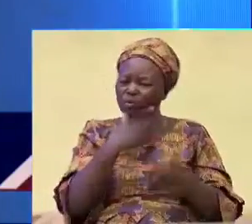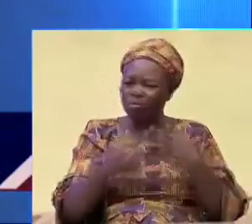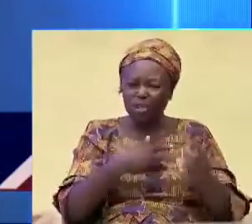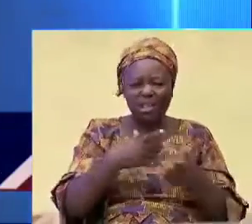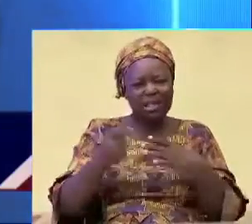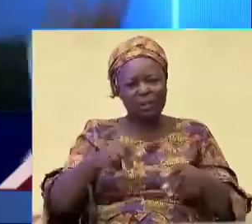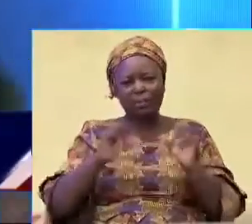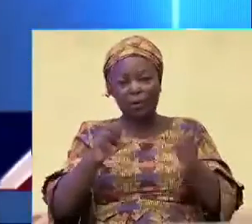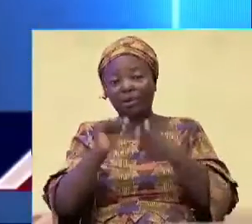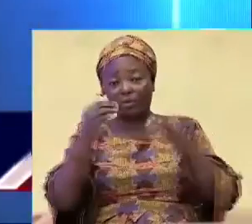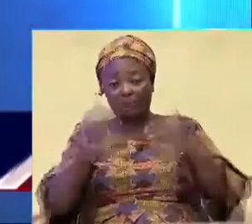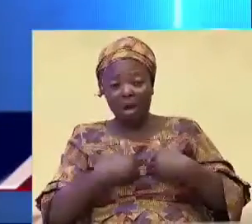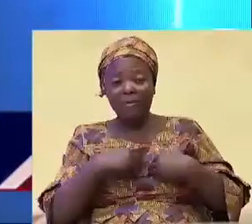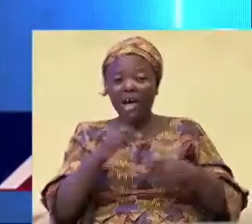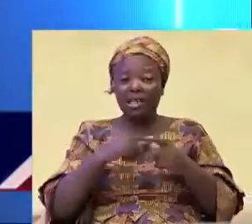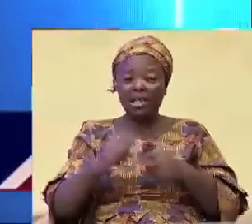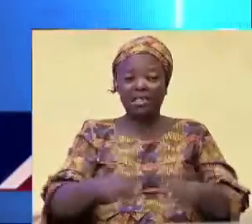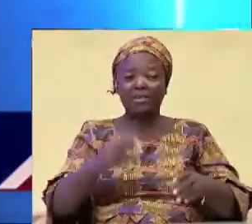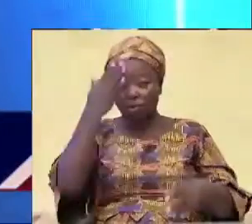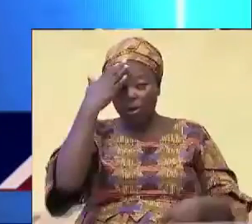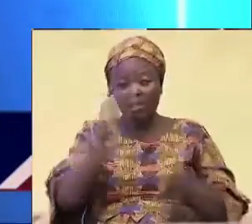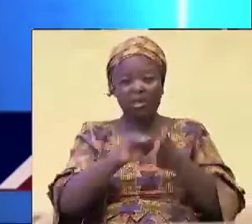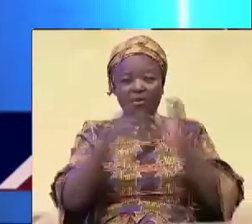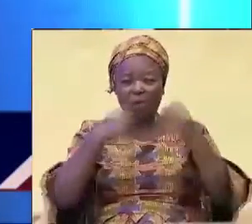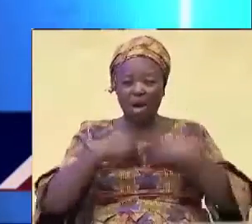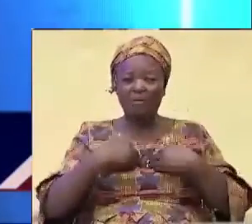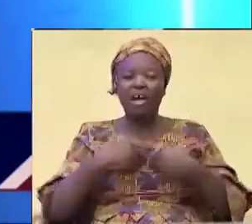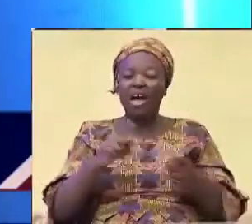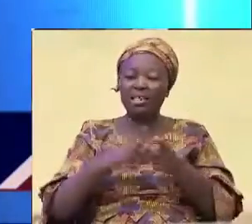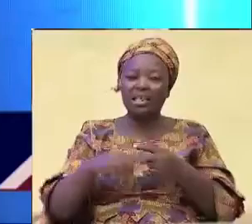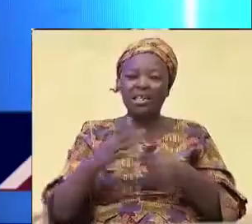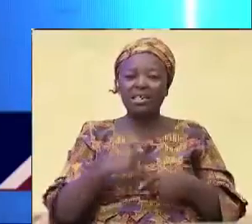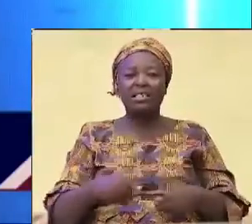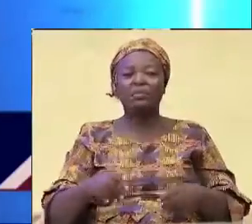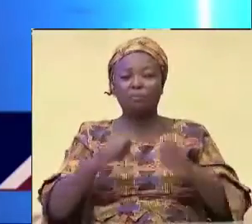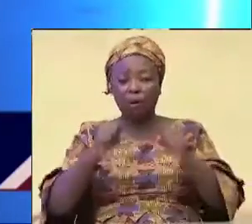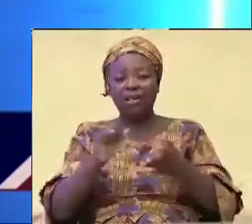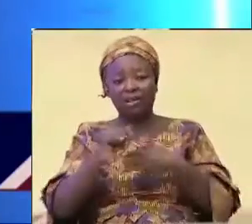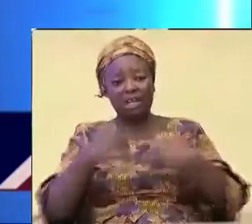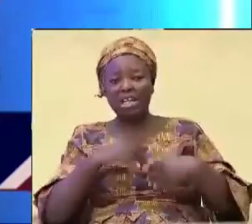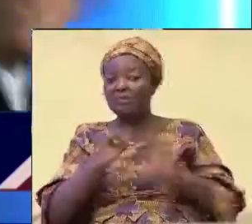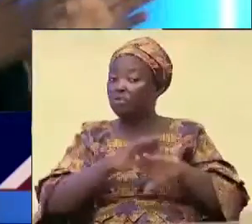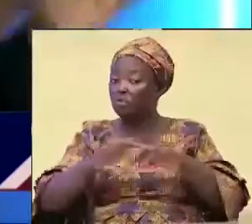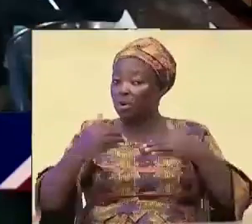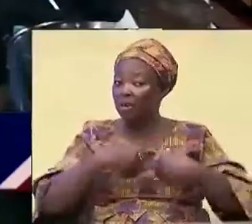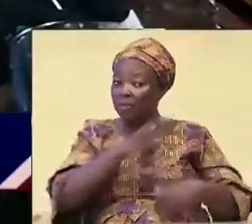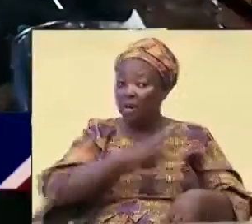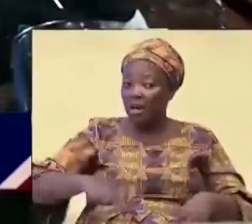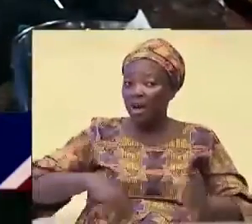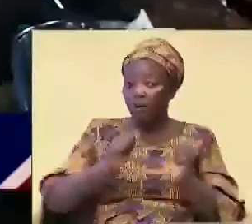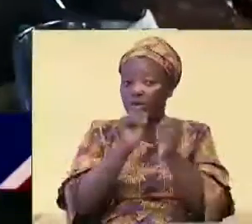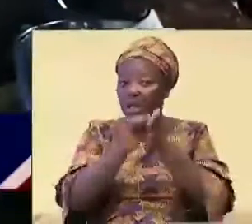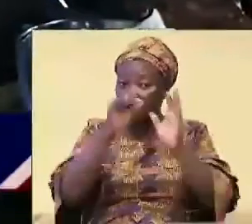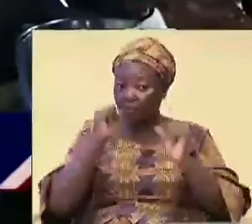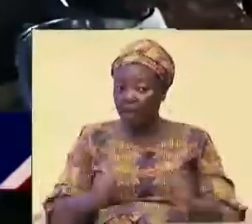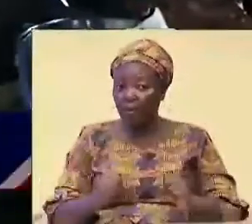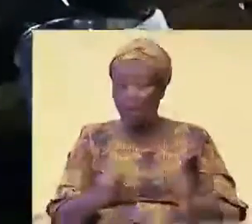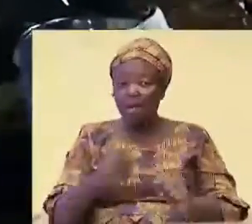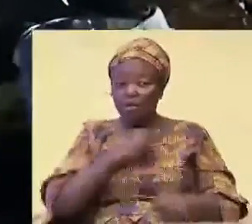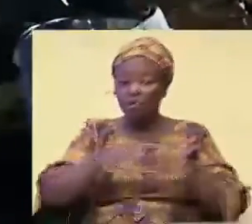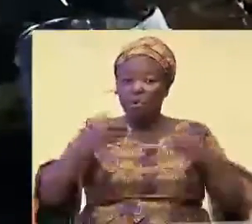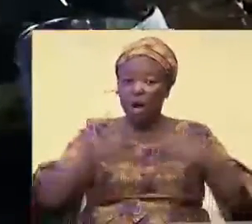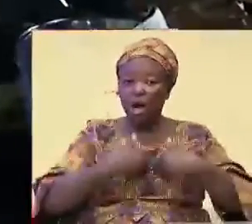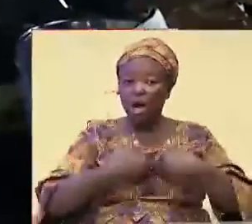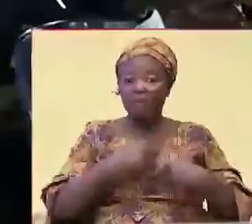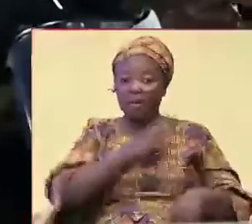you have, and whatever knowledge you have, whatever ability you have, if you don't have Christ with that ability, you don't